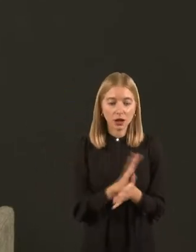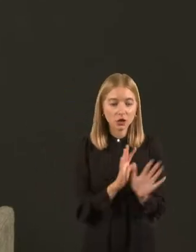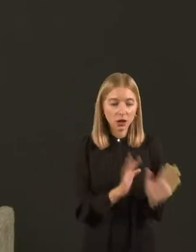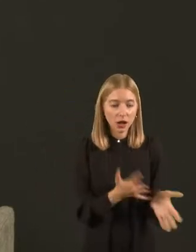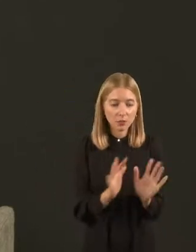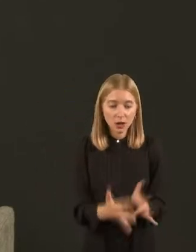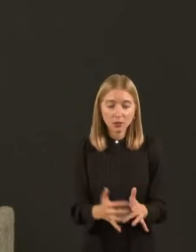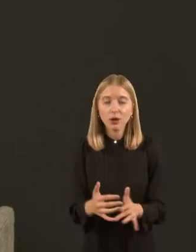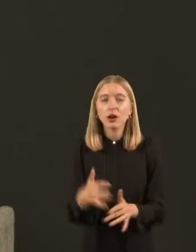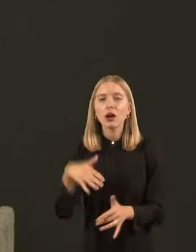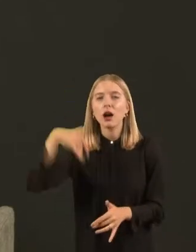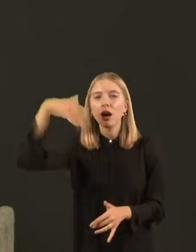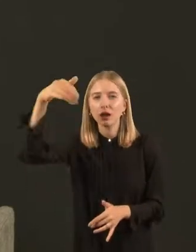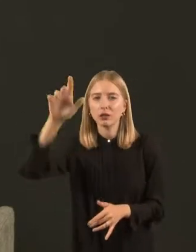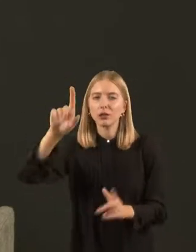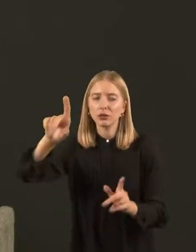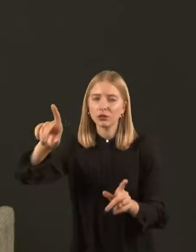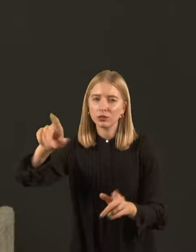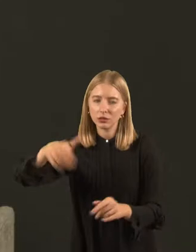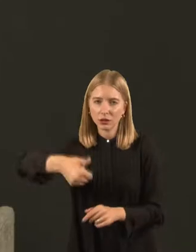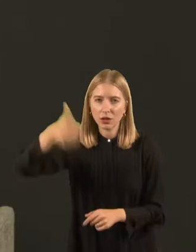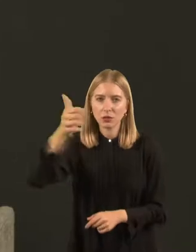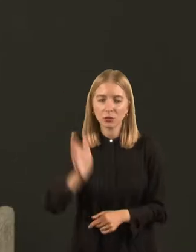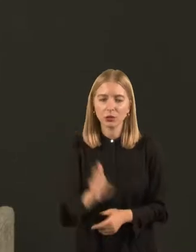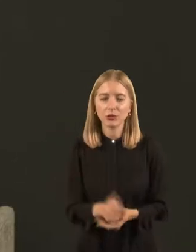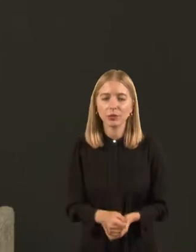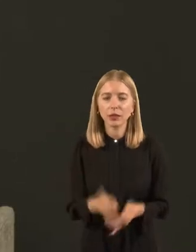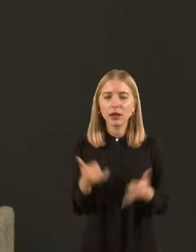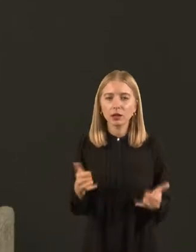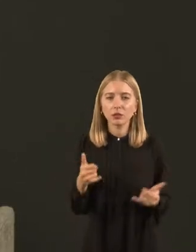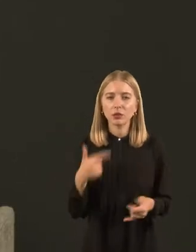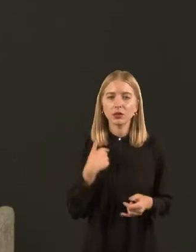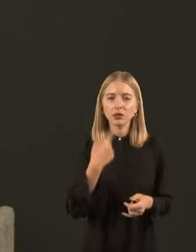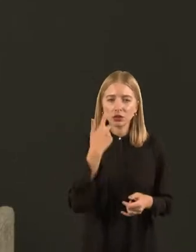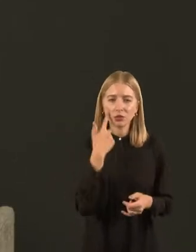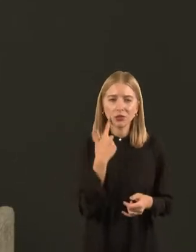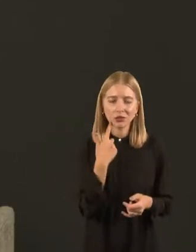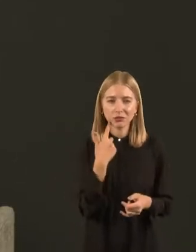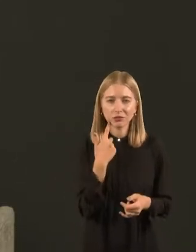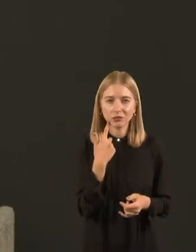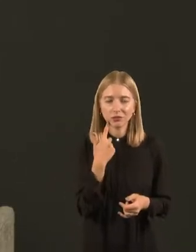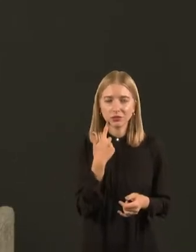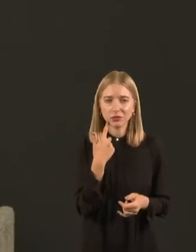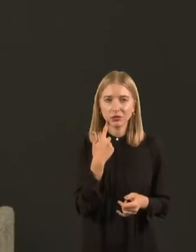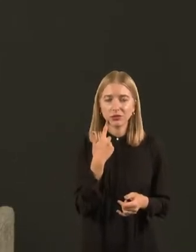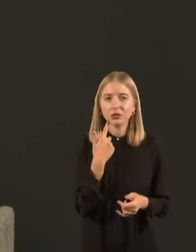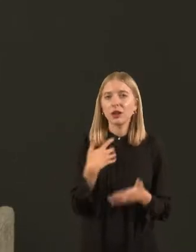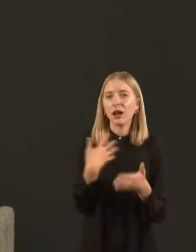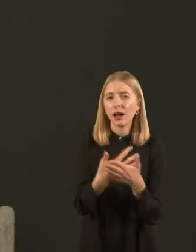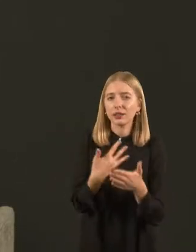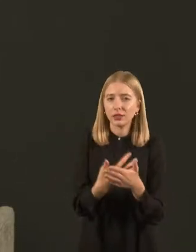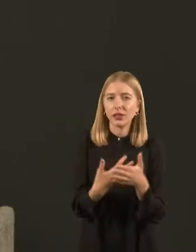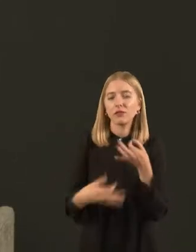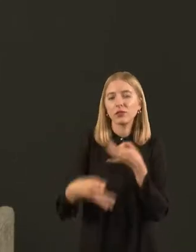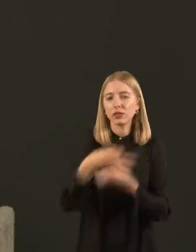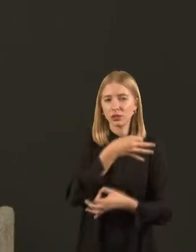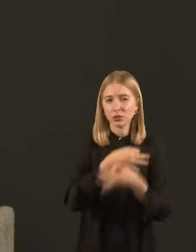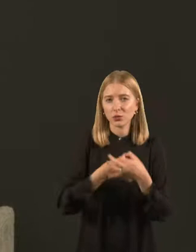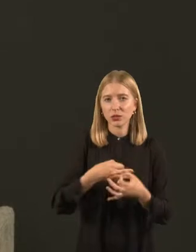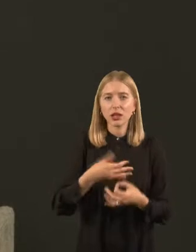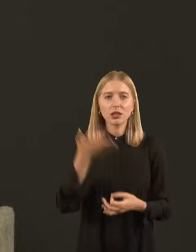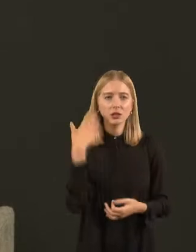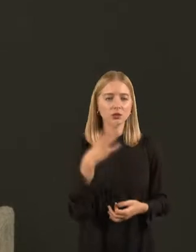will continue using airplane services. But I